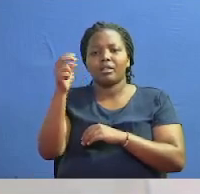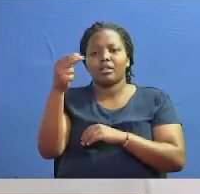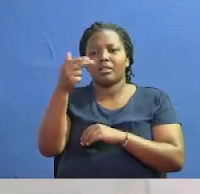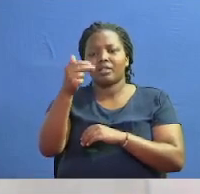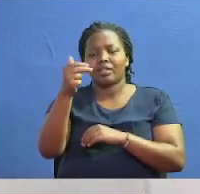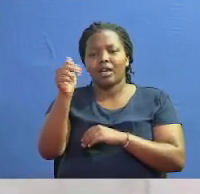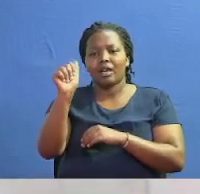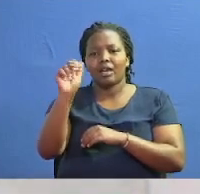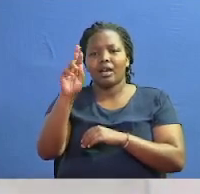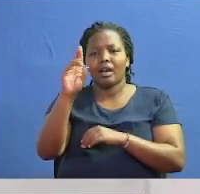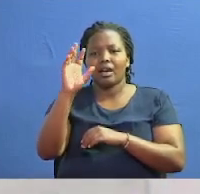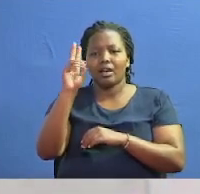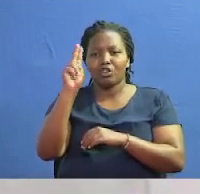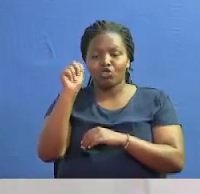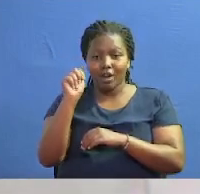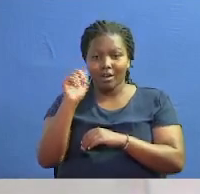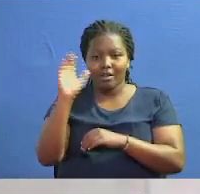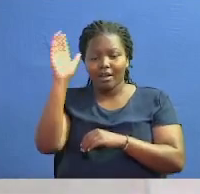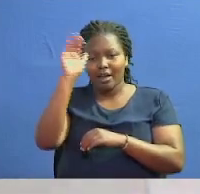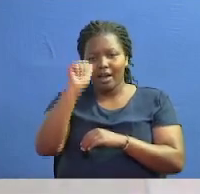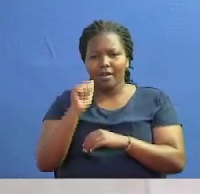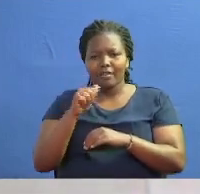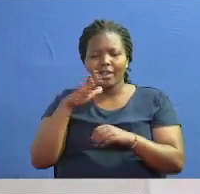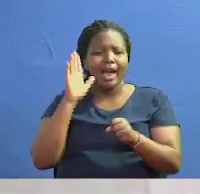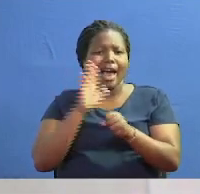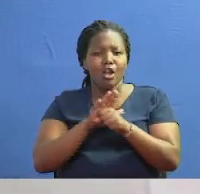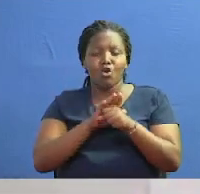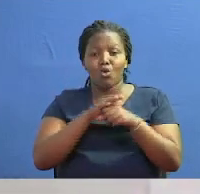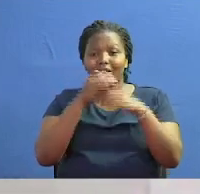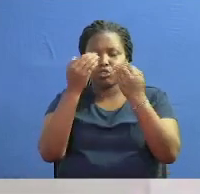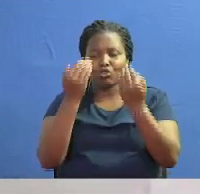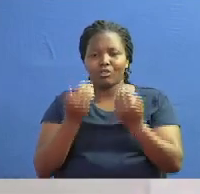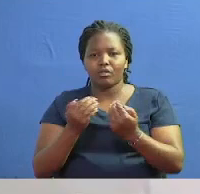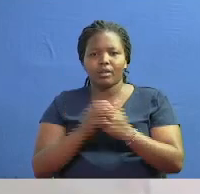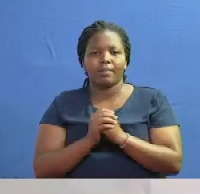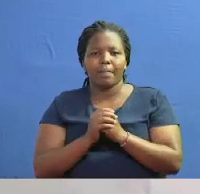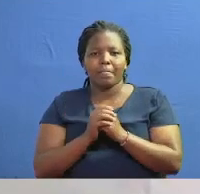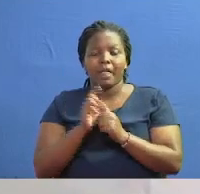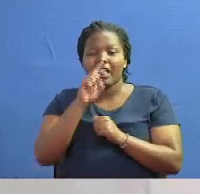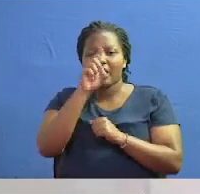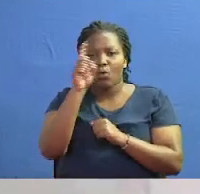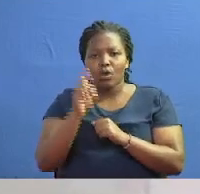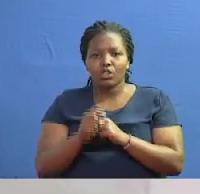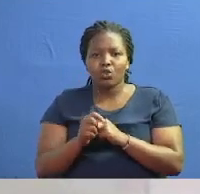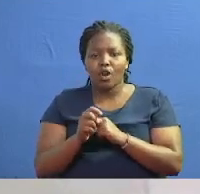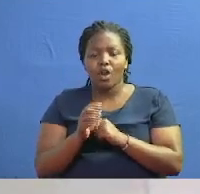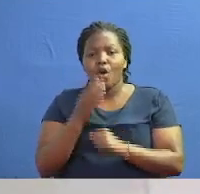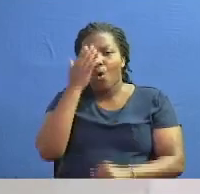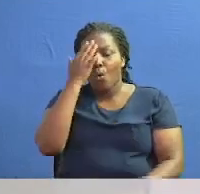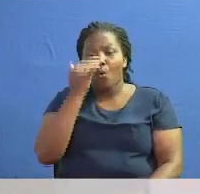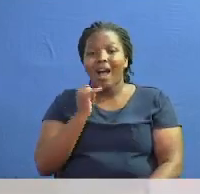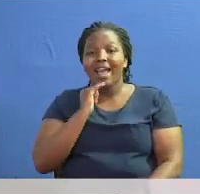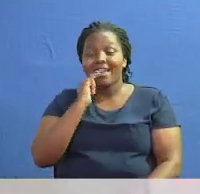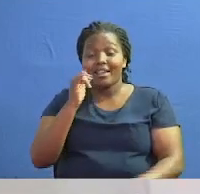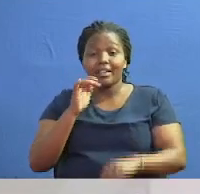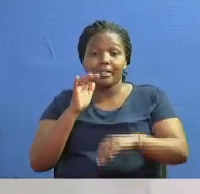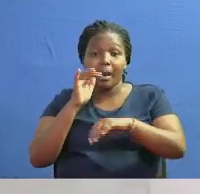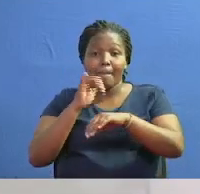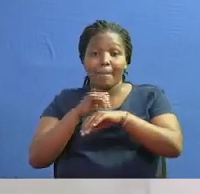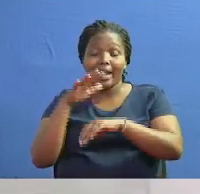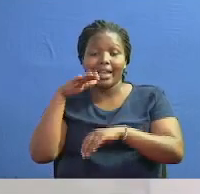recorded in children. Of course, this begs the question, well, why is malaria still common